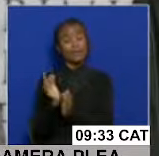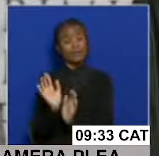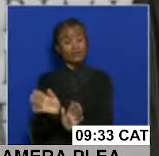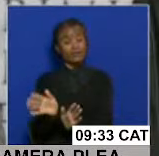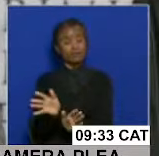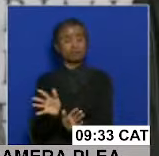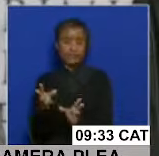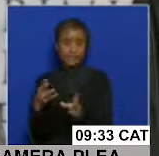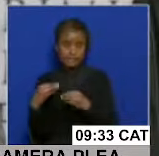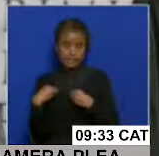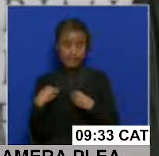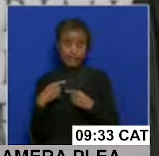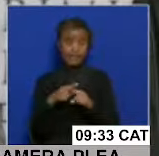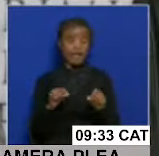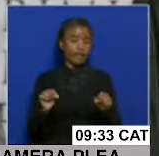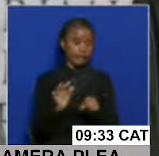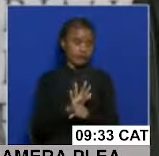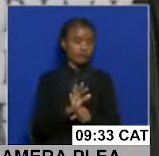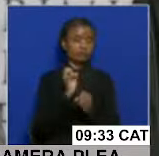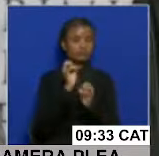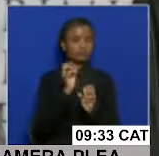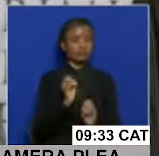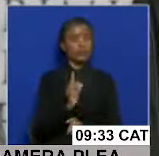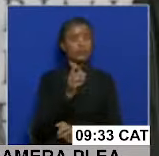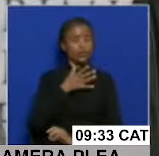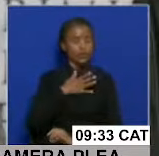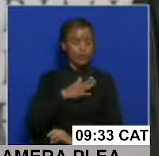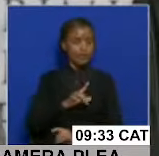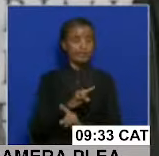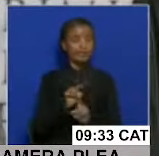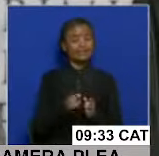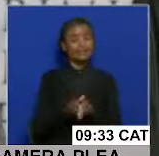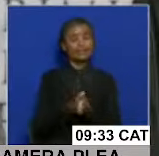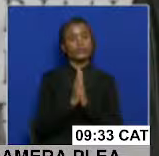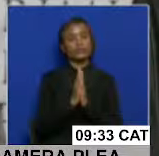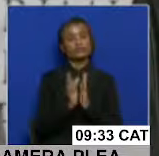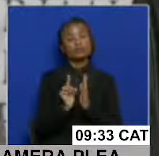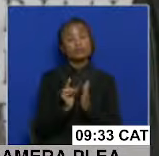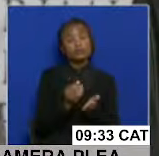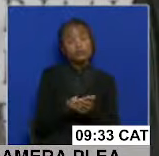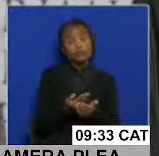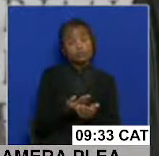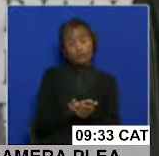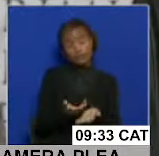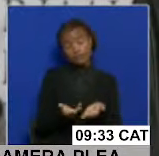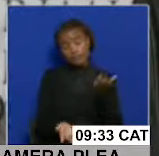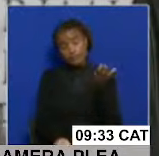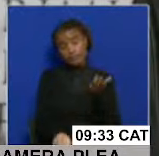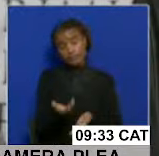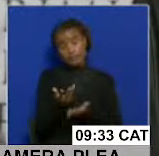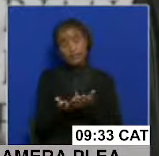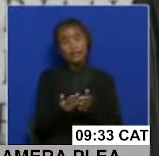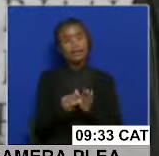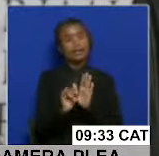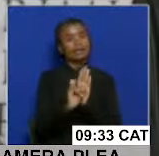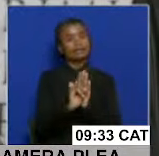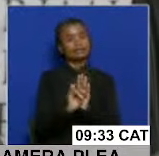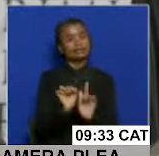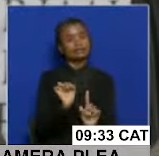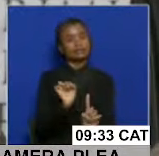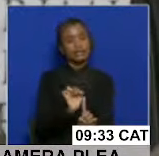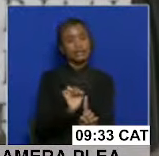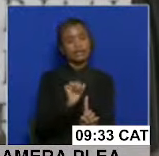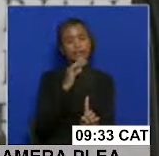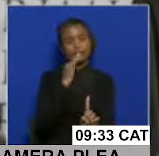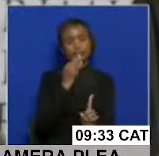would request, to the extent that it is possible, that perhaps her identity be restricted as much as